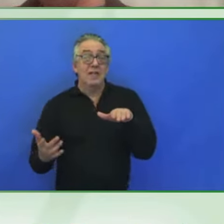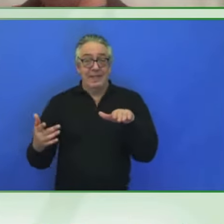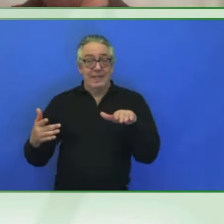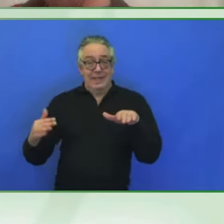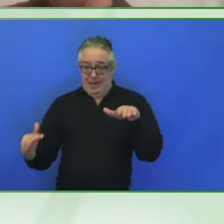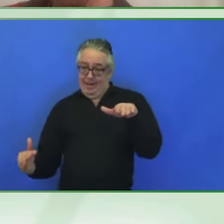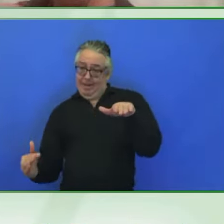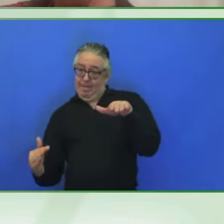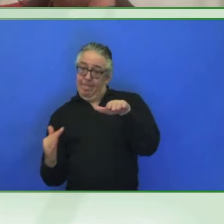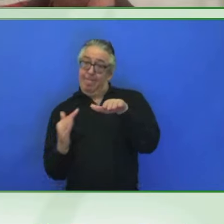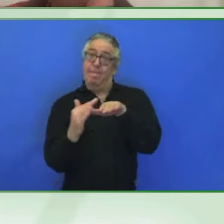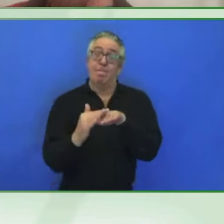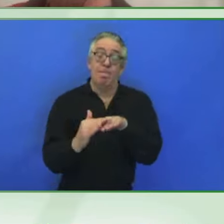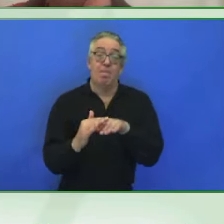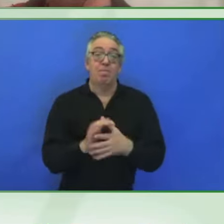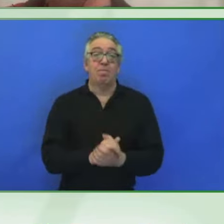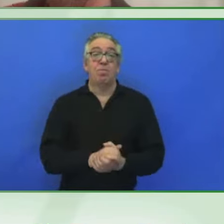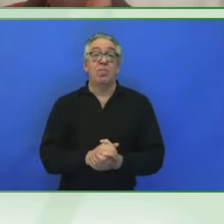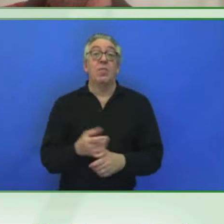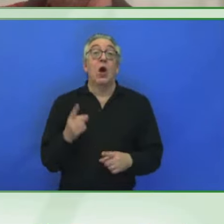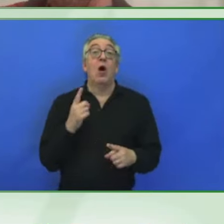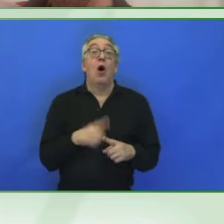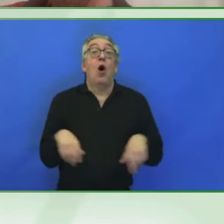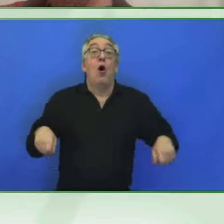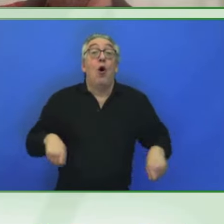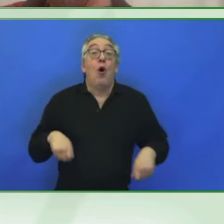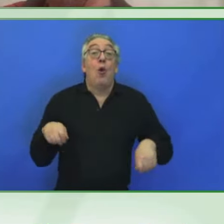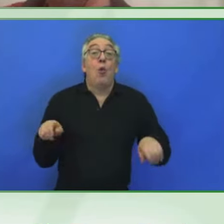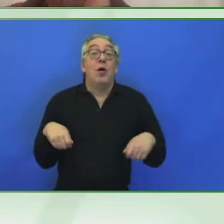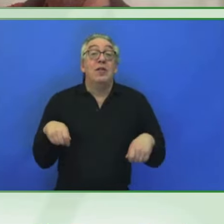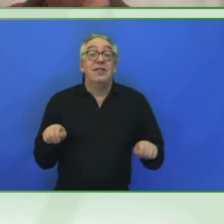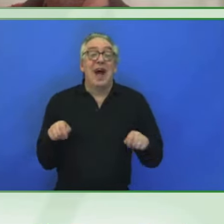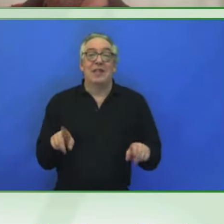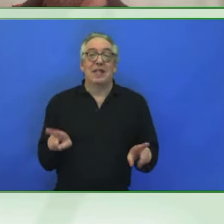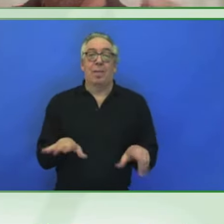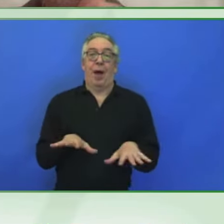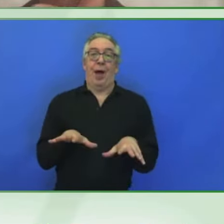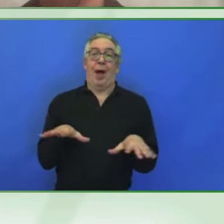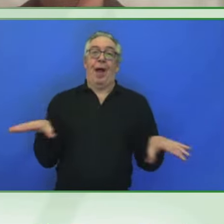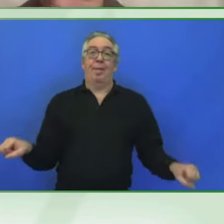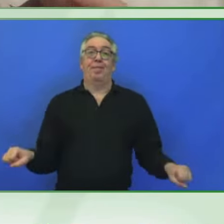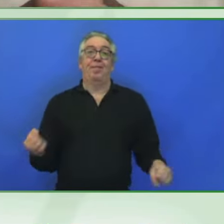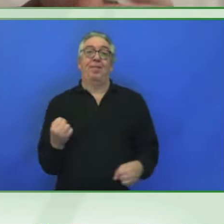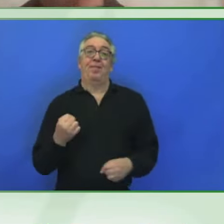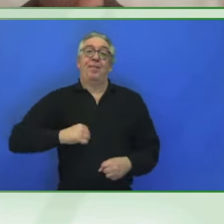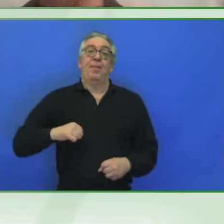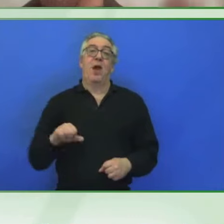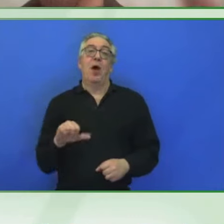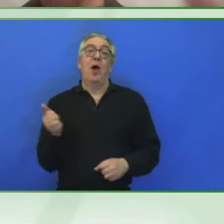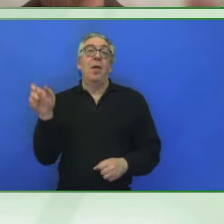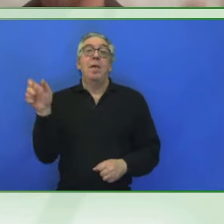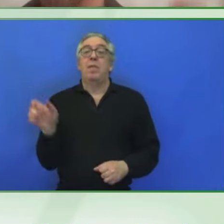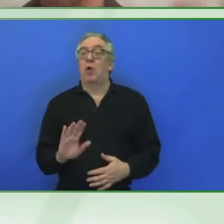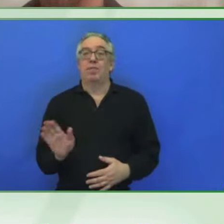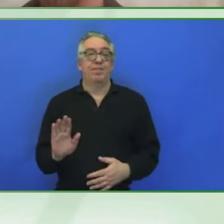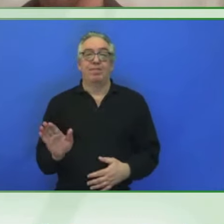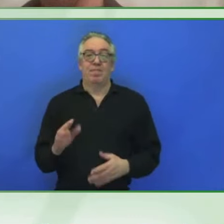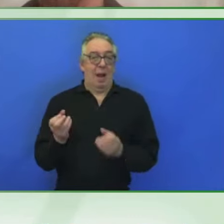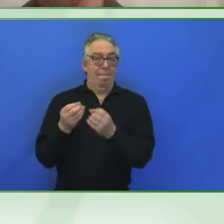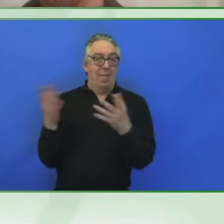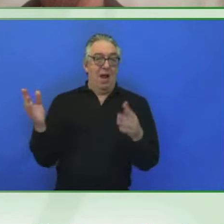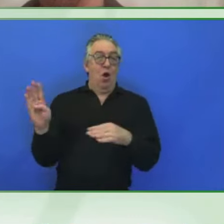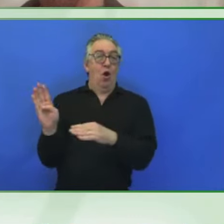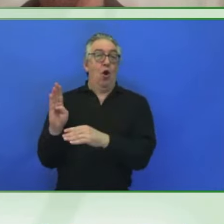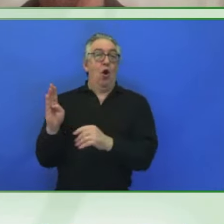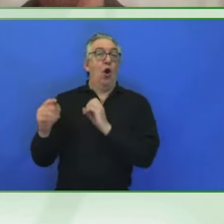existing seats. There's a strong feeling from the existing operators that if we remove and have